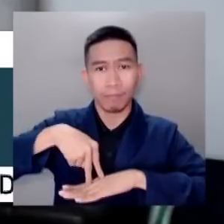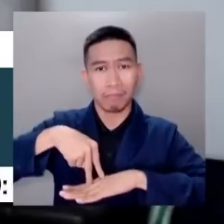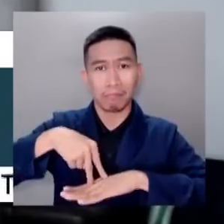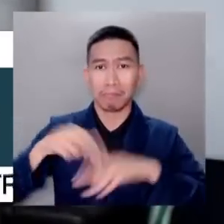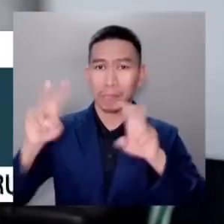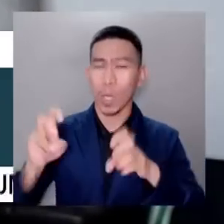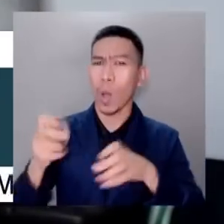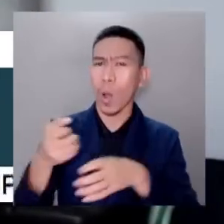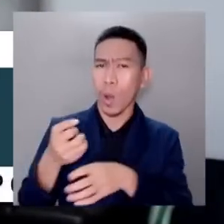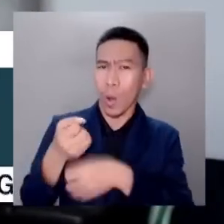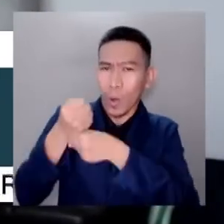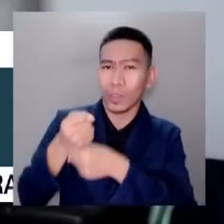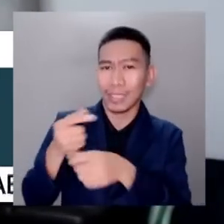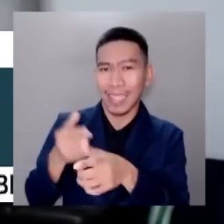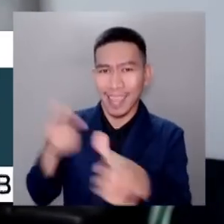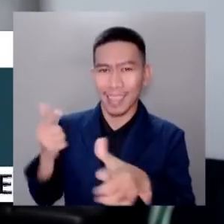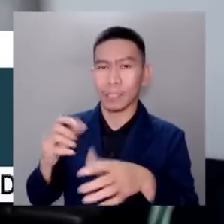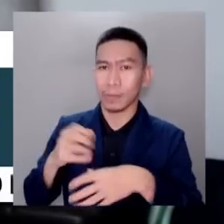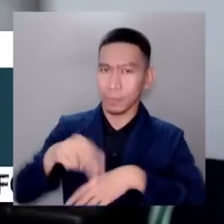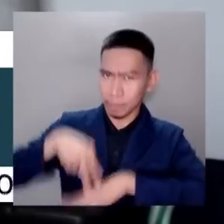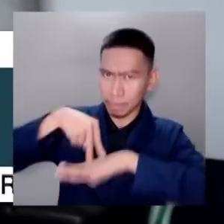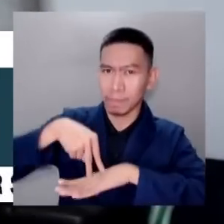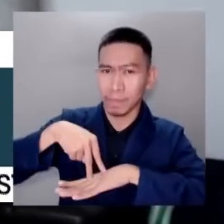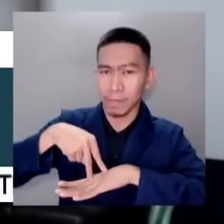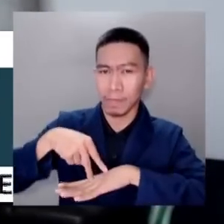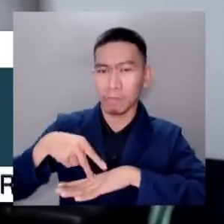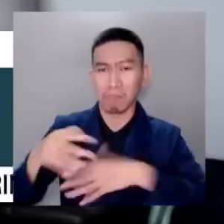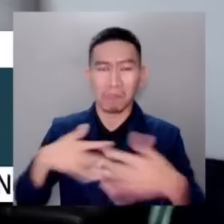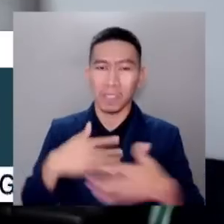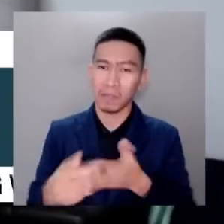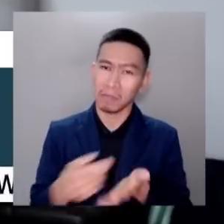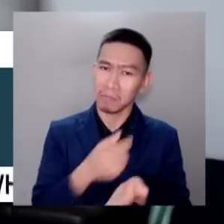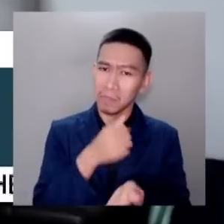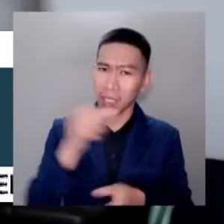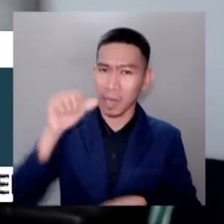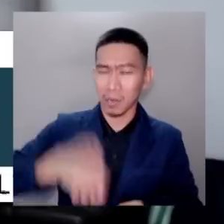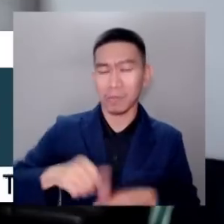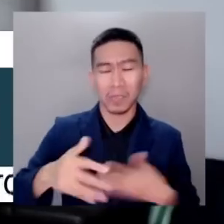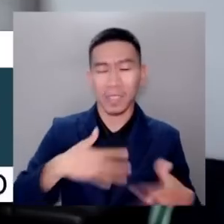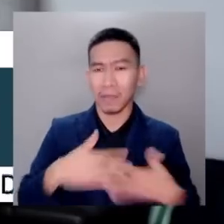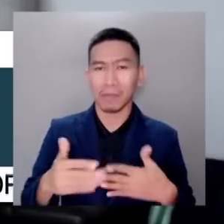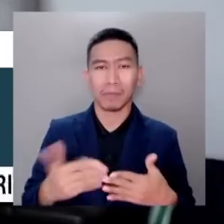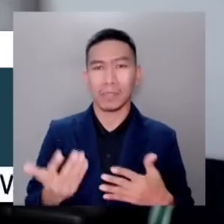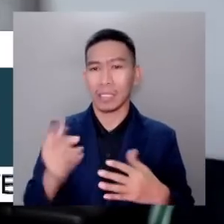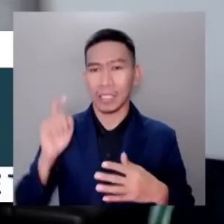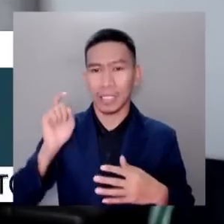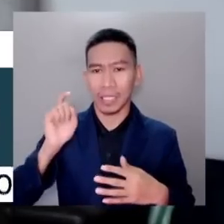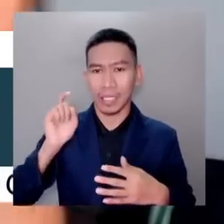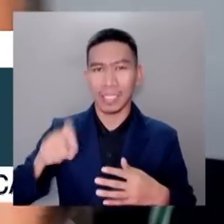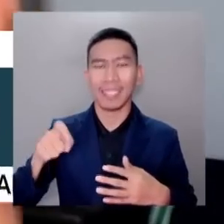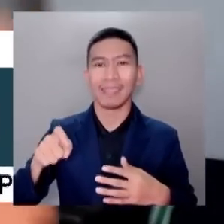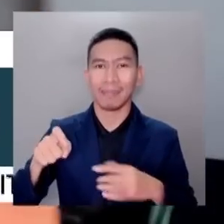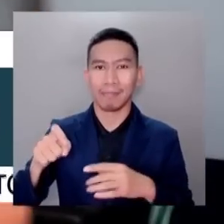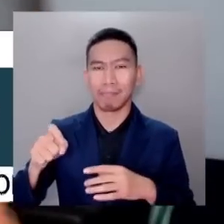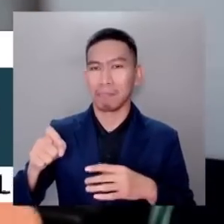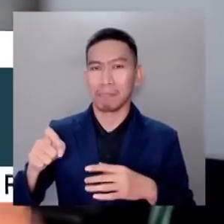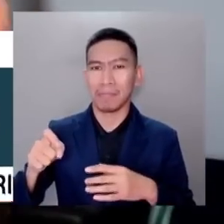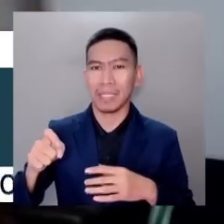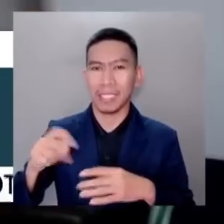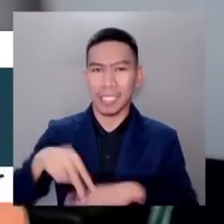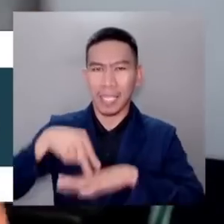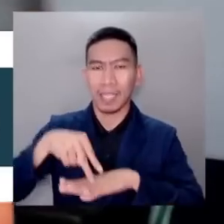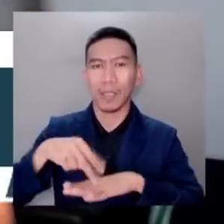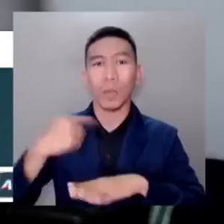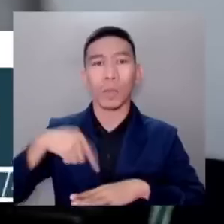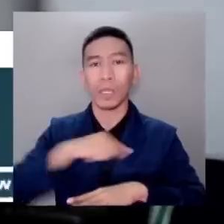may lose. We're coming up against a full, you know, tremendous power. But we also have the light. We shine the light